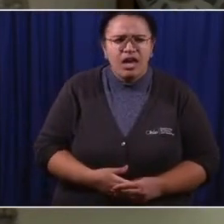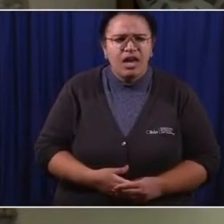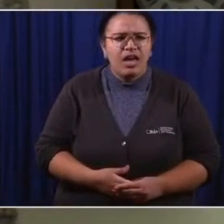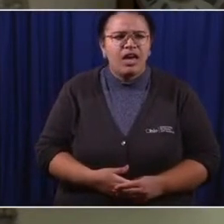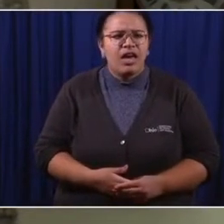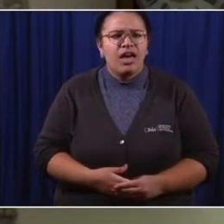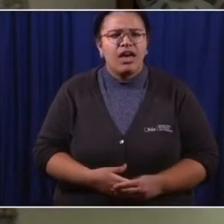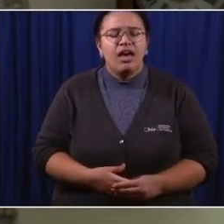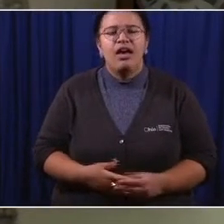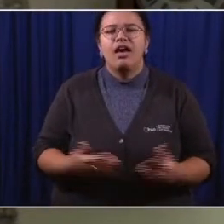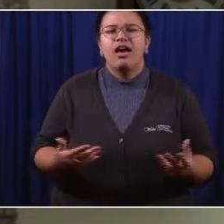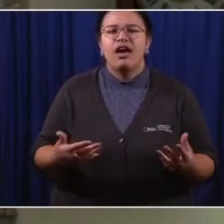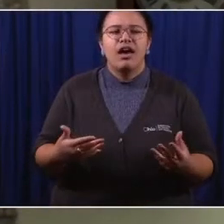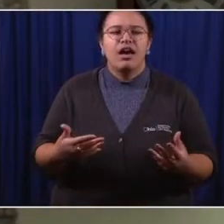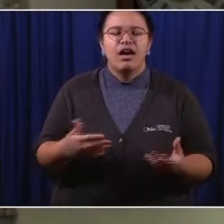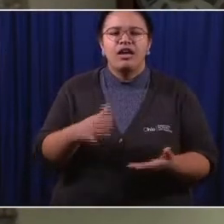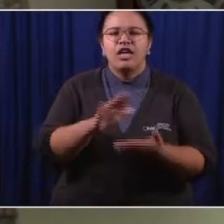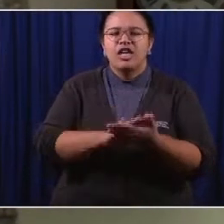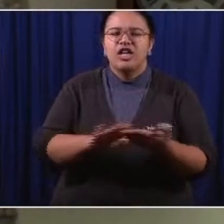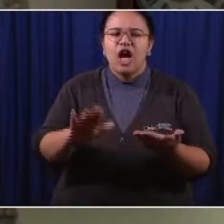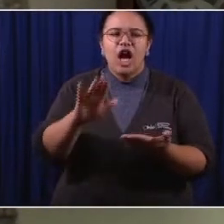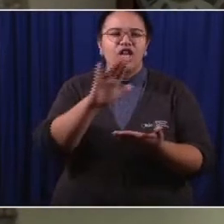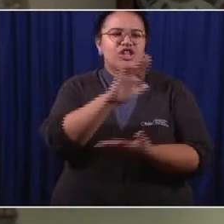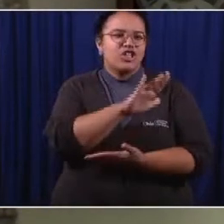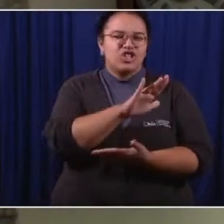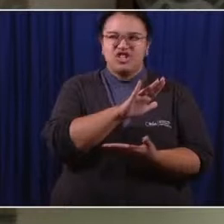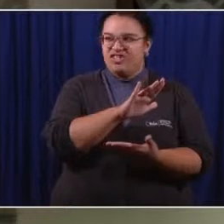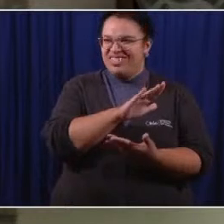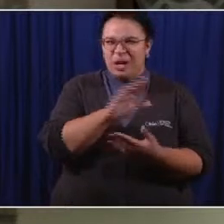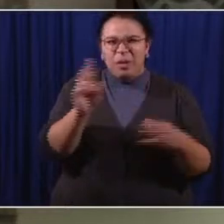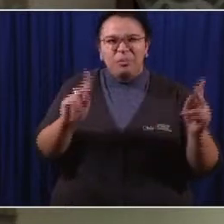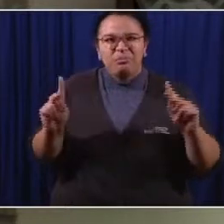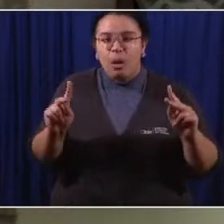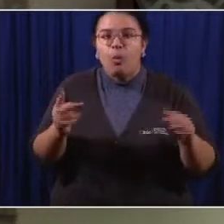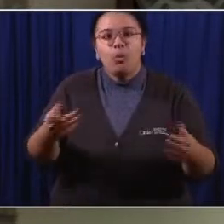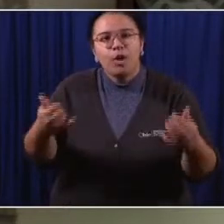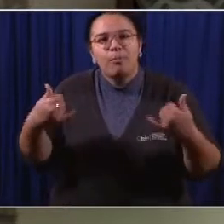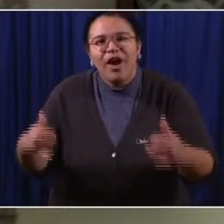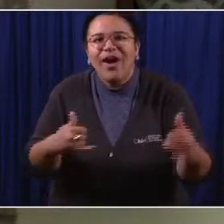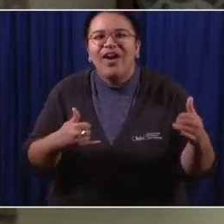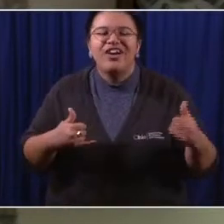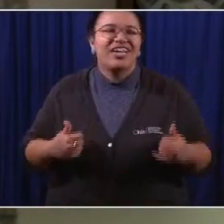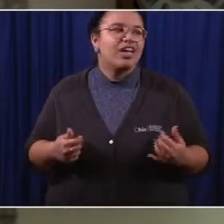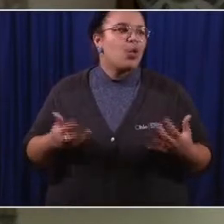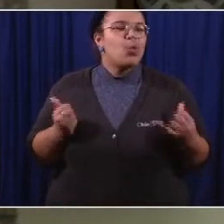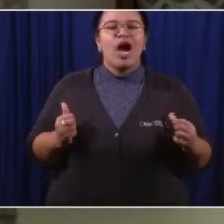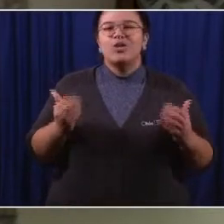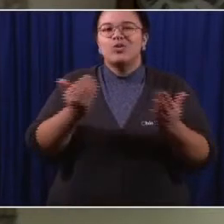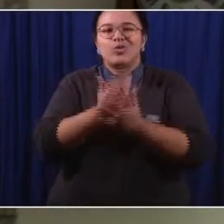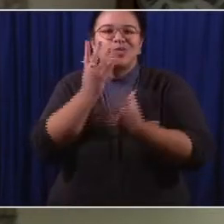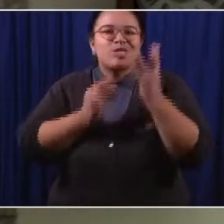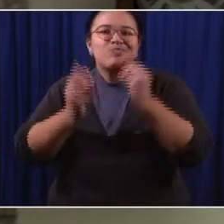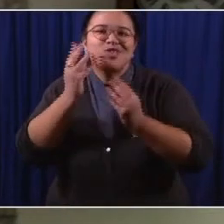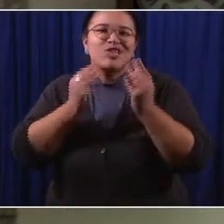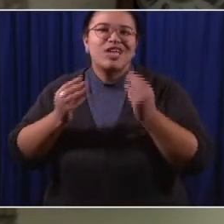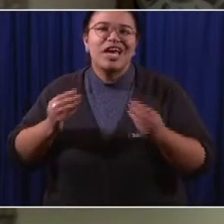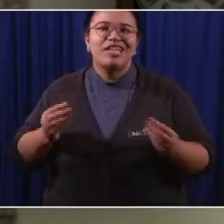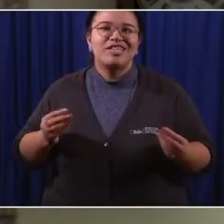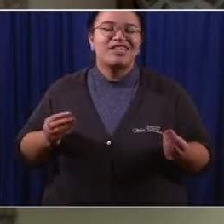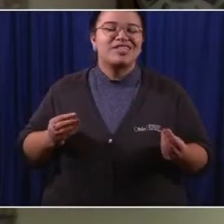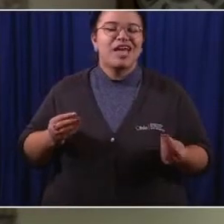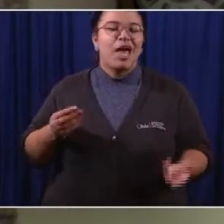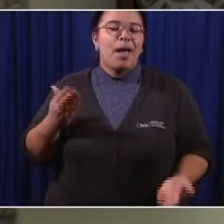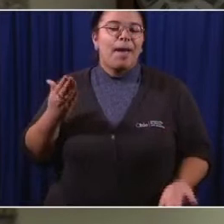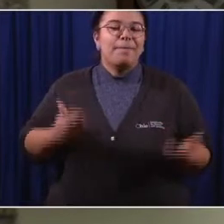The college tradition of going out, meeting your friends, experimenting maybe a little bit, and maybe getting into some bad but fun